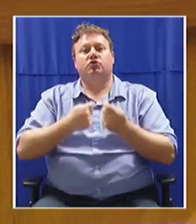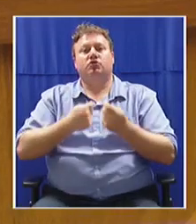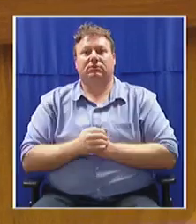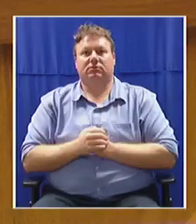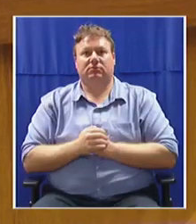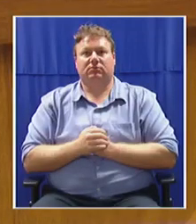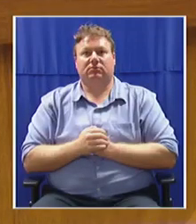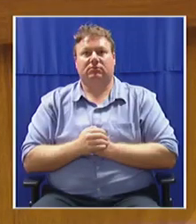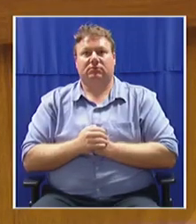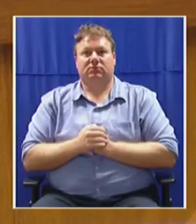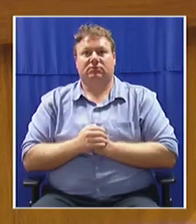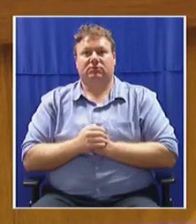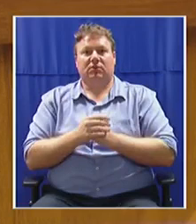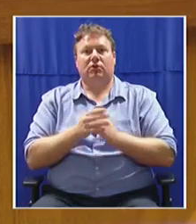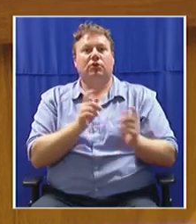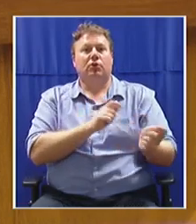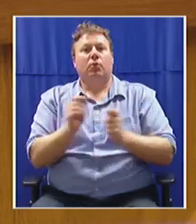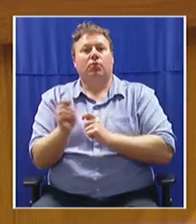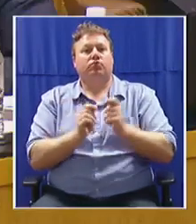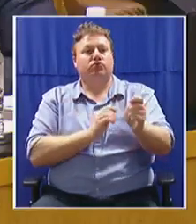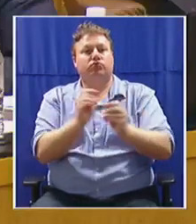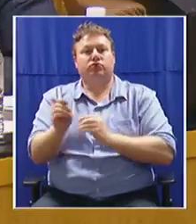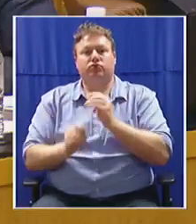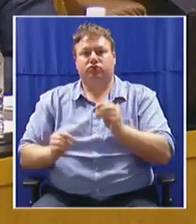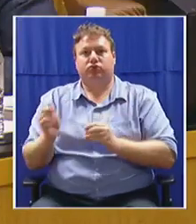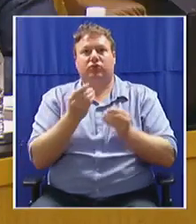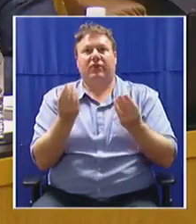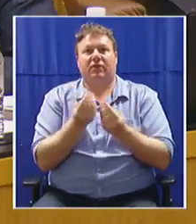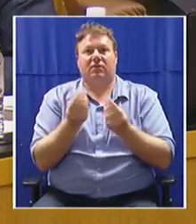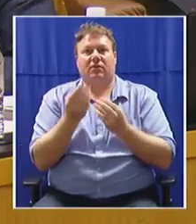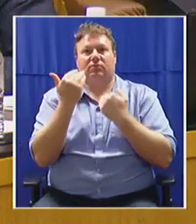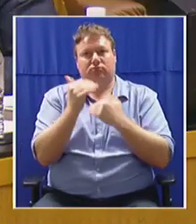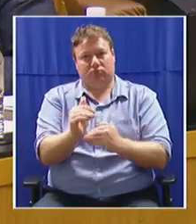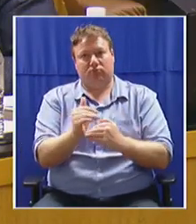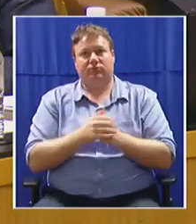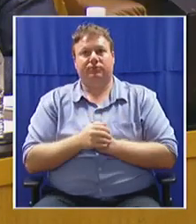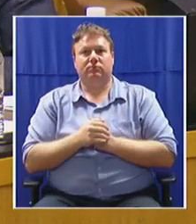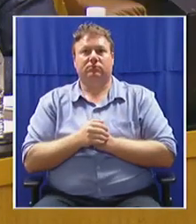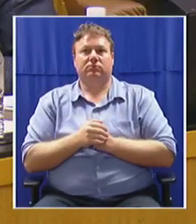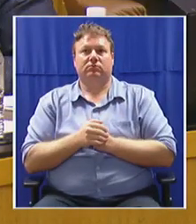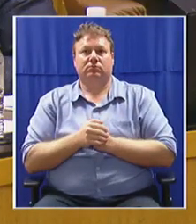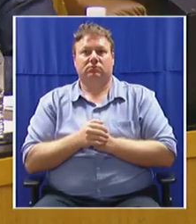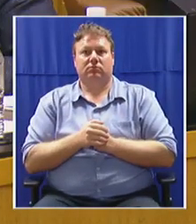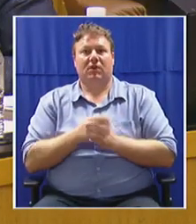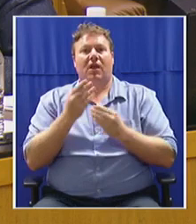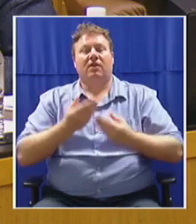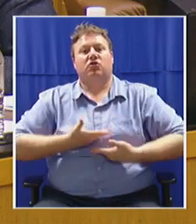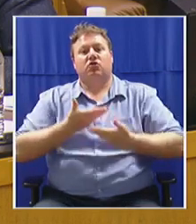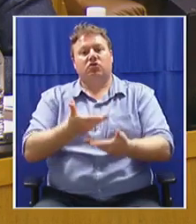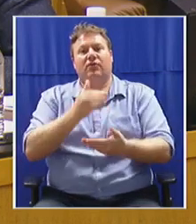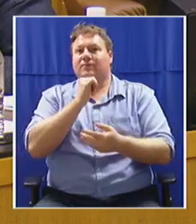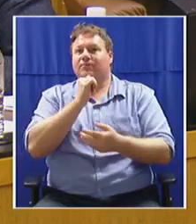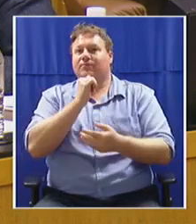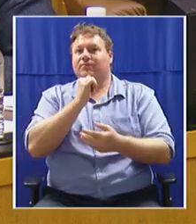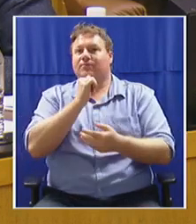constraints in terms of their logistics, and uneven provision of services.